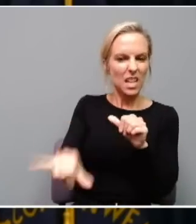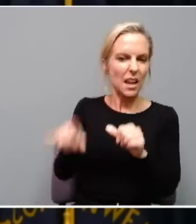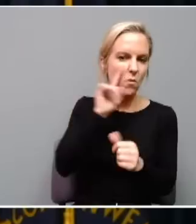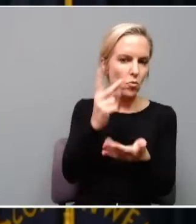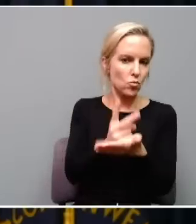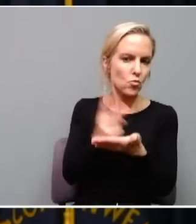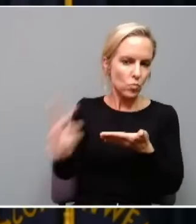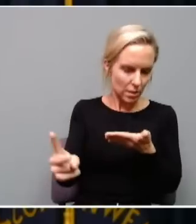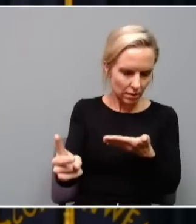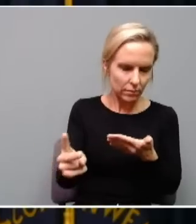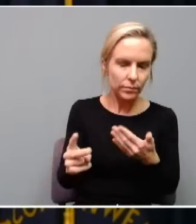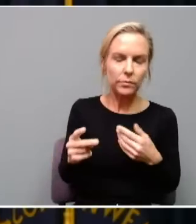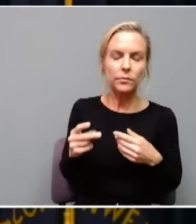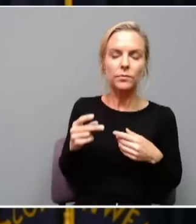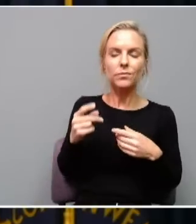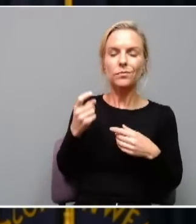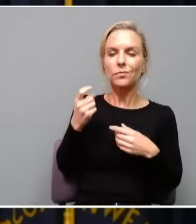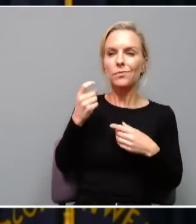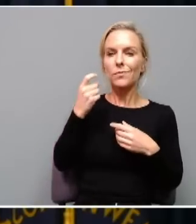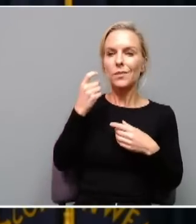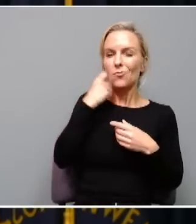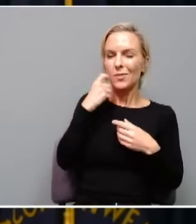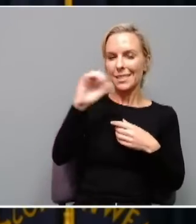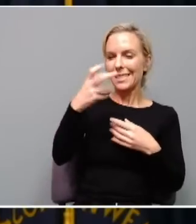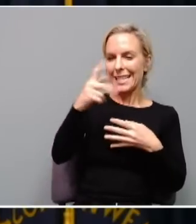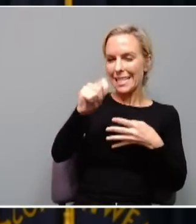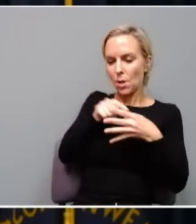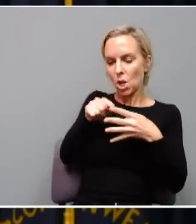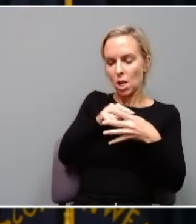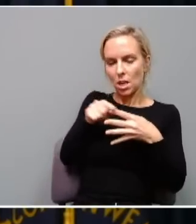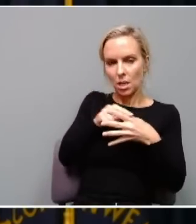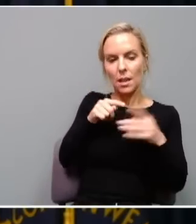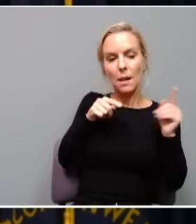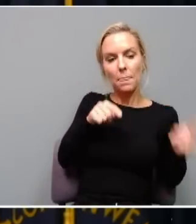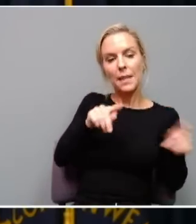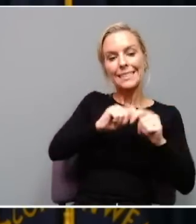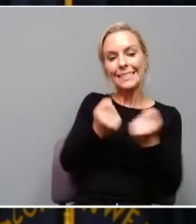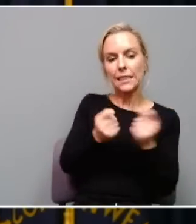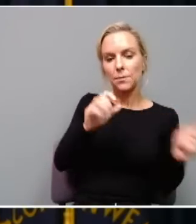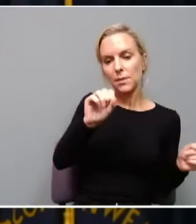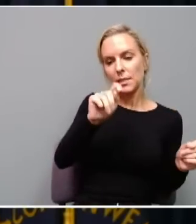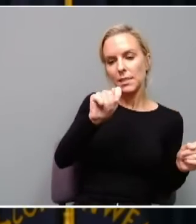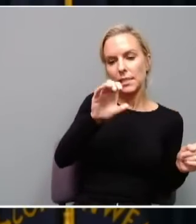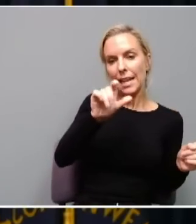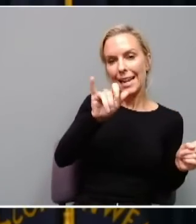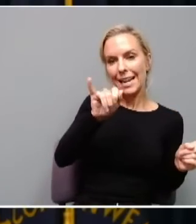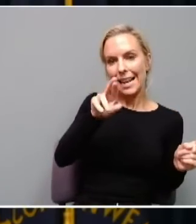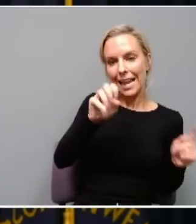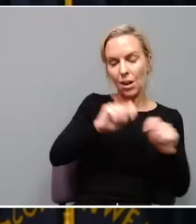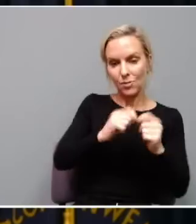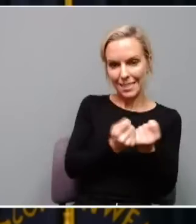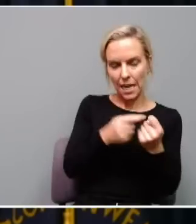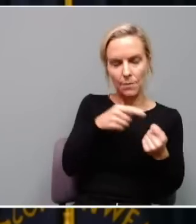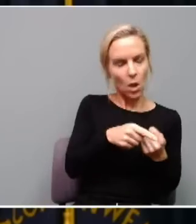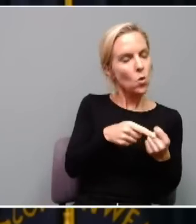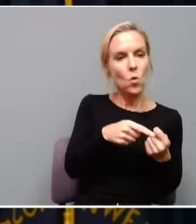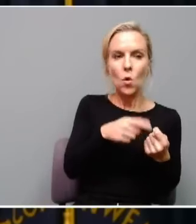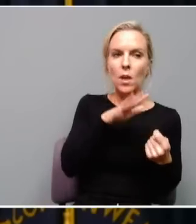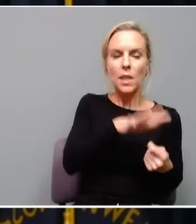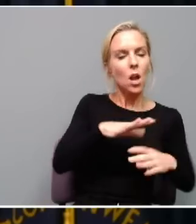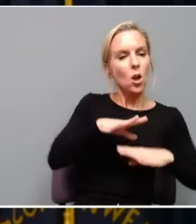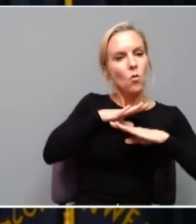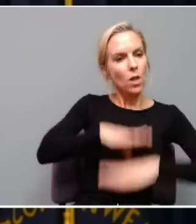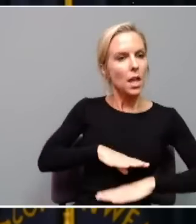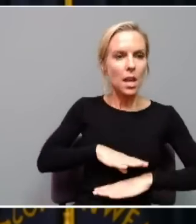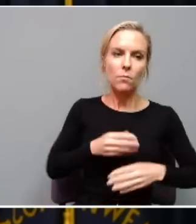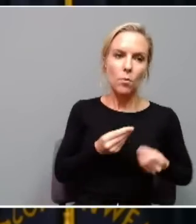this month, we had that team at St. Clair. It provided real significant relief, and we're excited that the same is going to